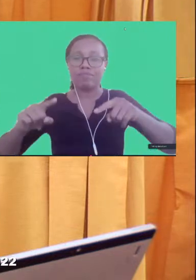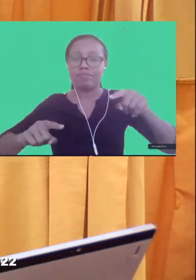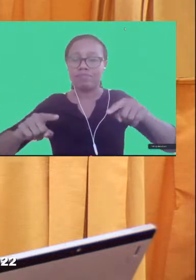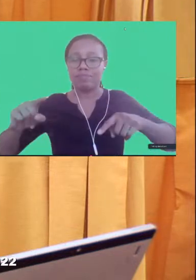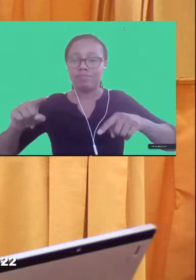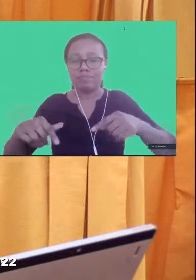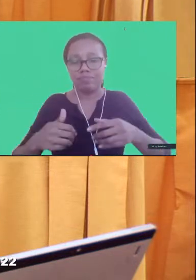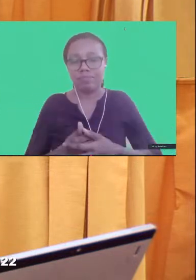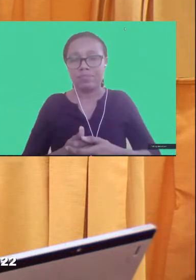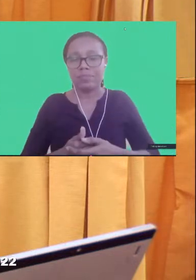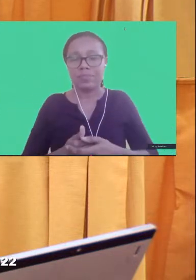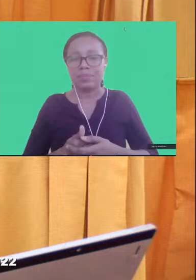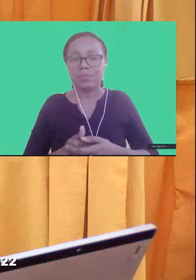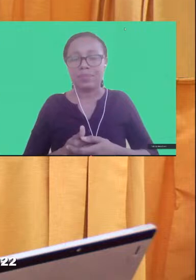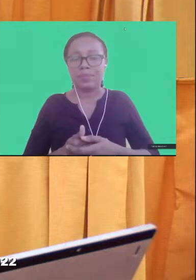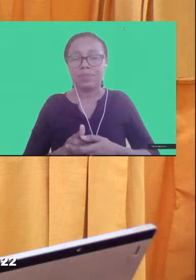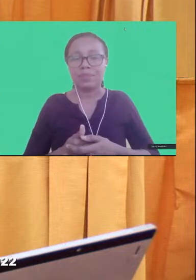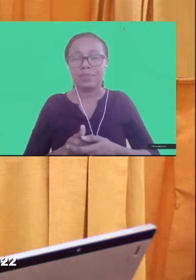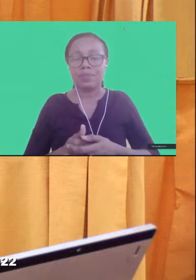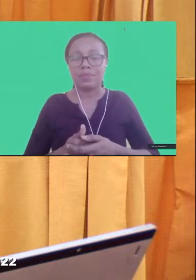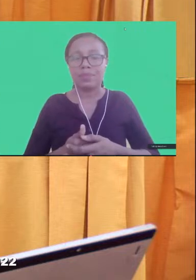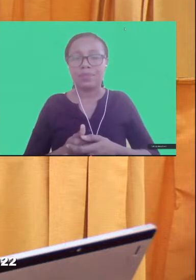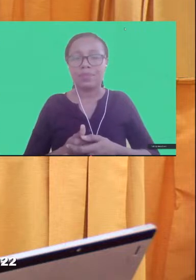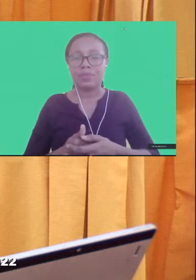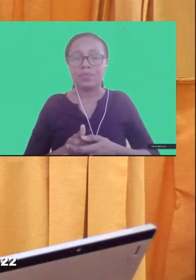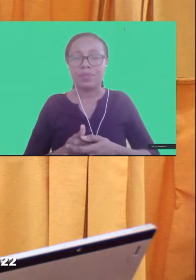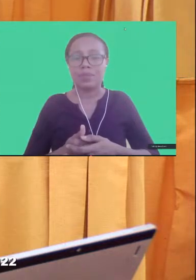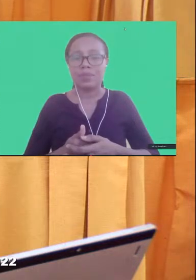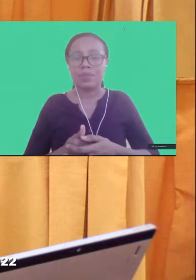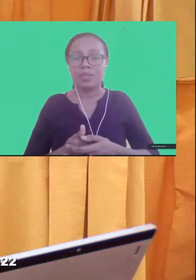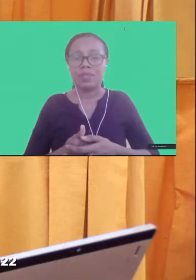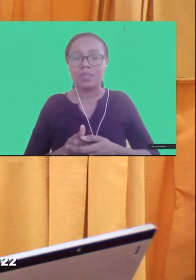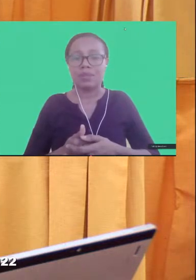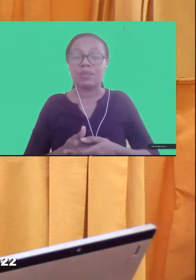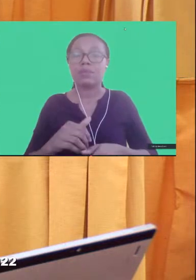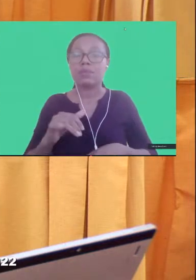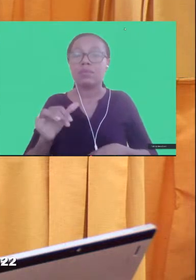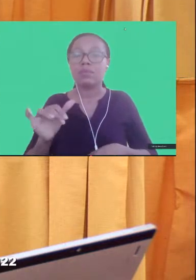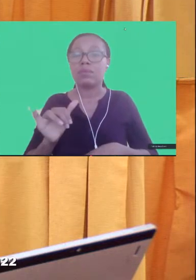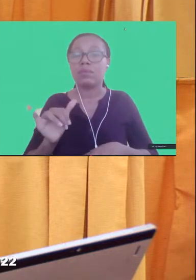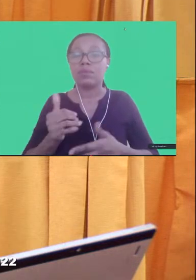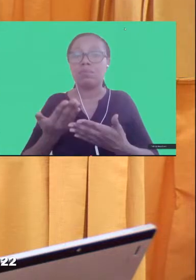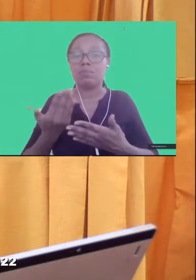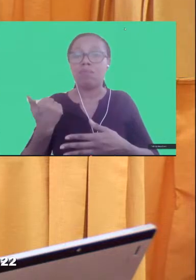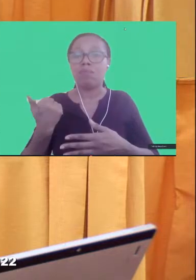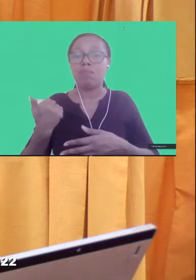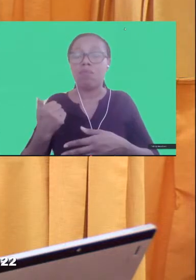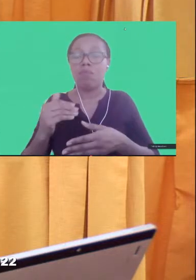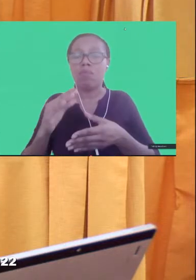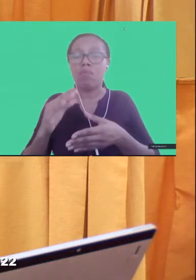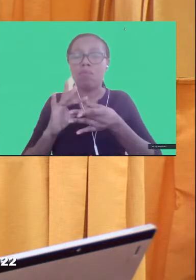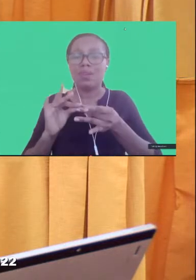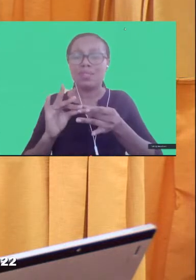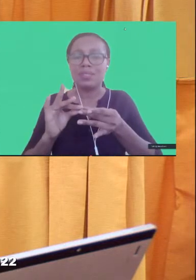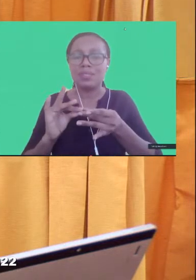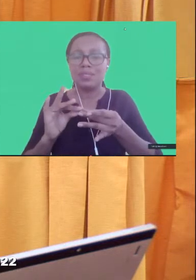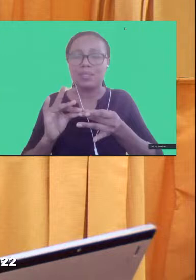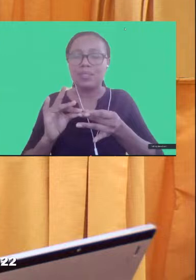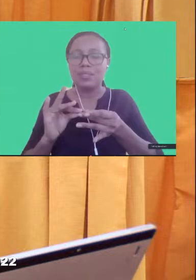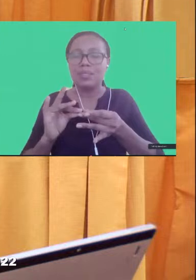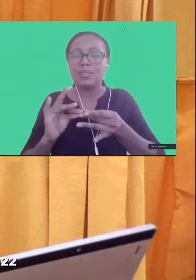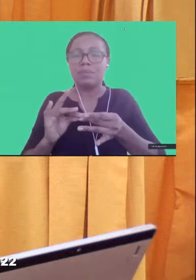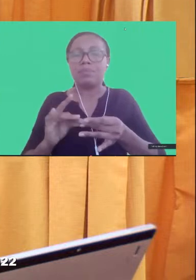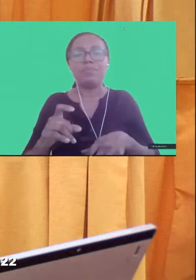mentioned earlier, we needed to make sure that the energy from renewables is such that it